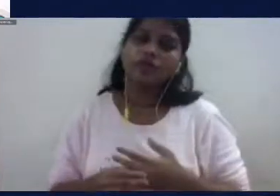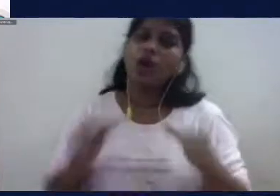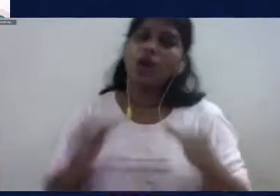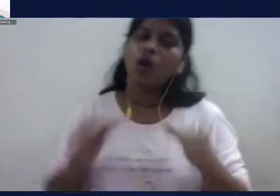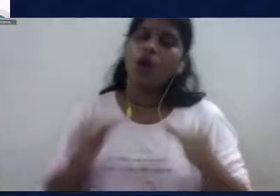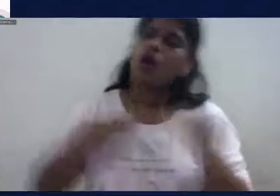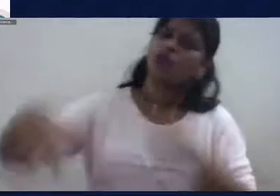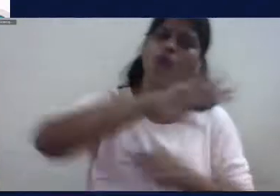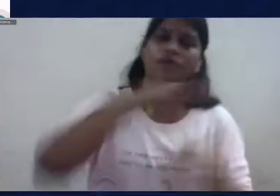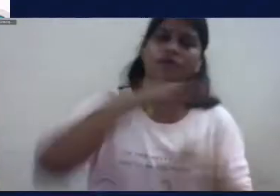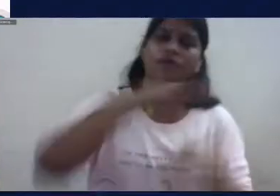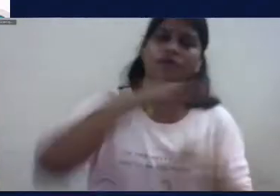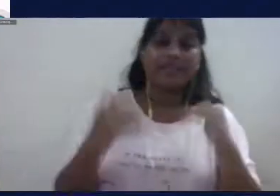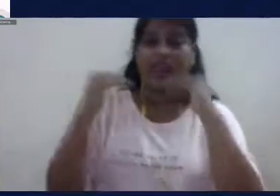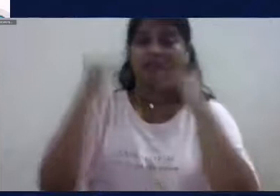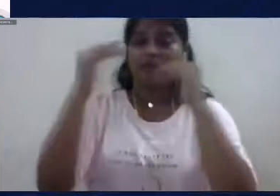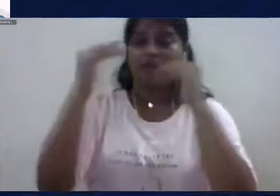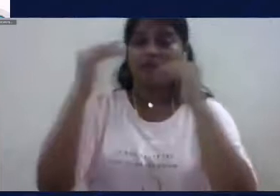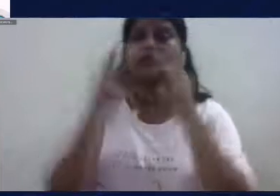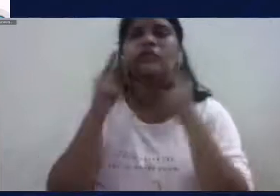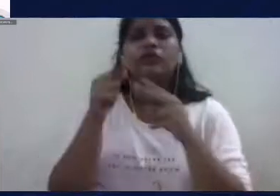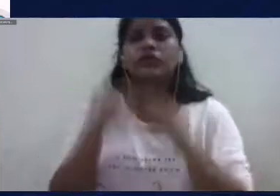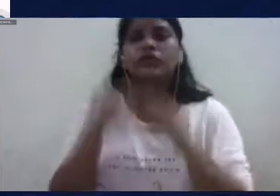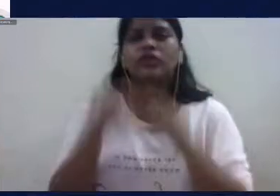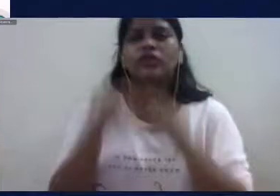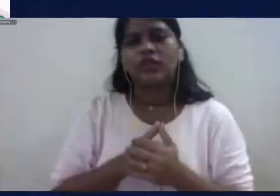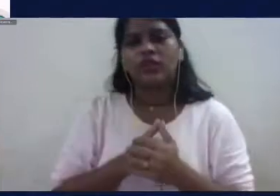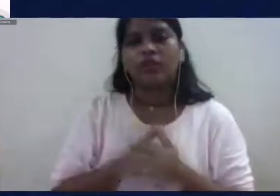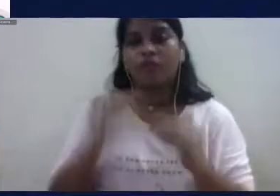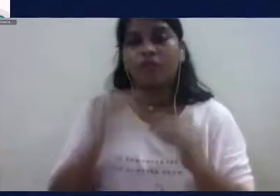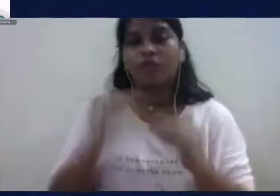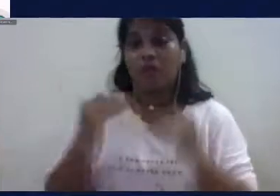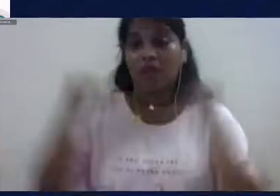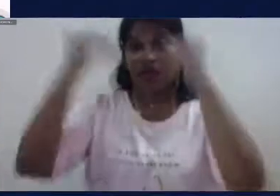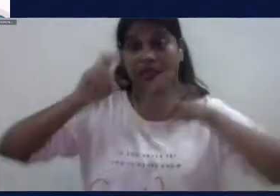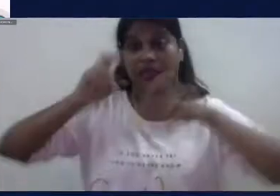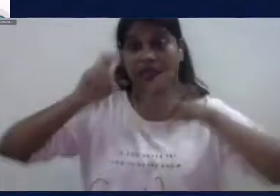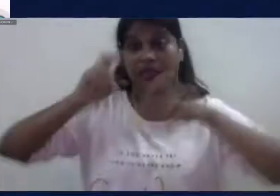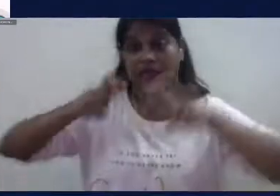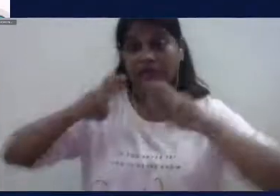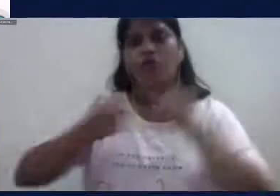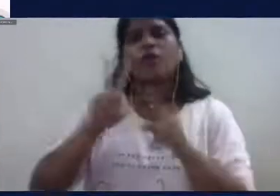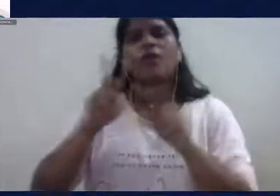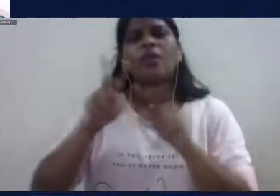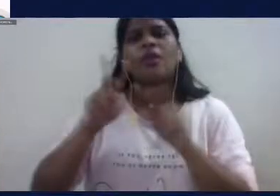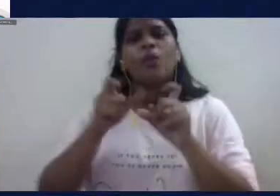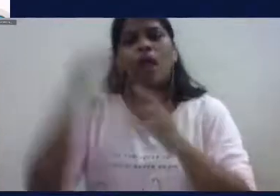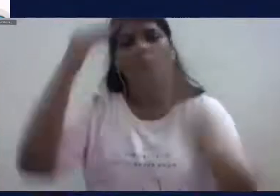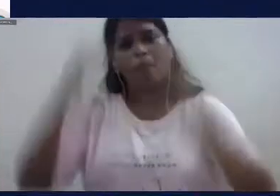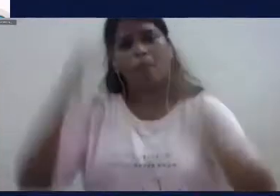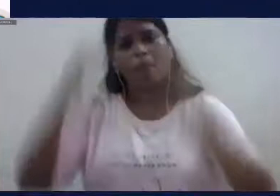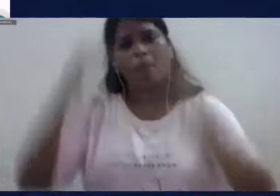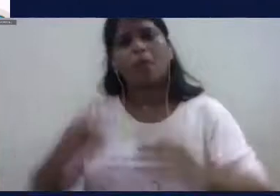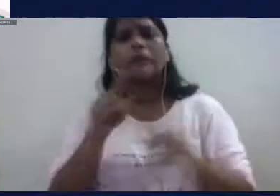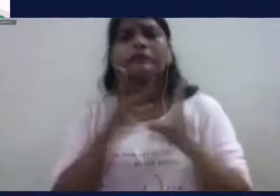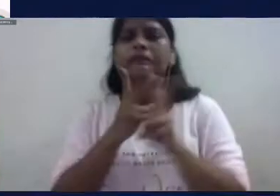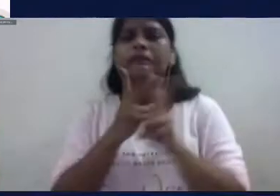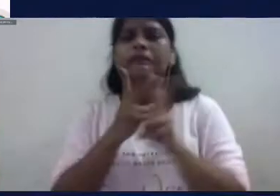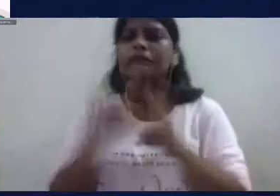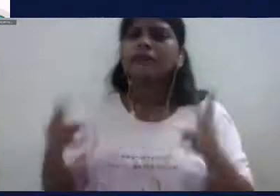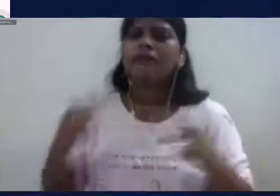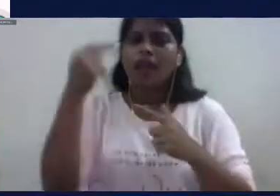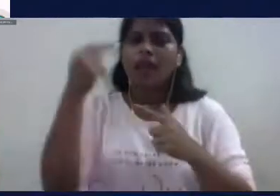all of those levels. If you apply Maslow's hierarchy of needs with the value pyramid, you kind of look at different kinds of